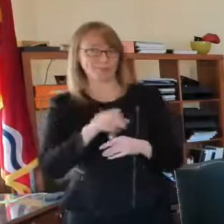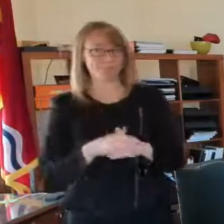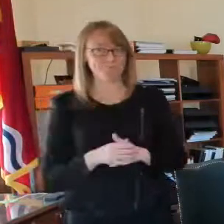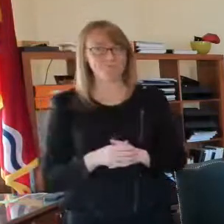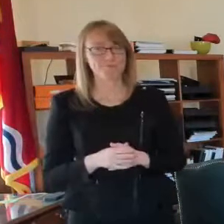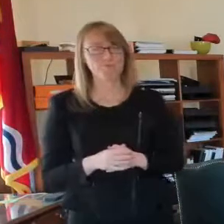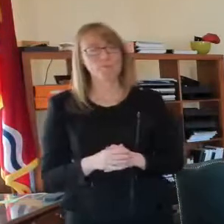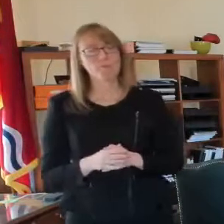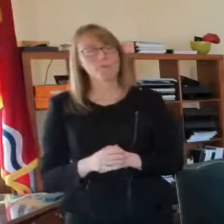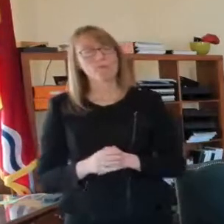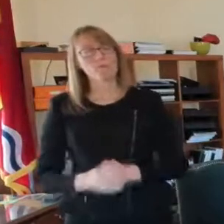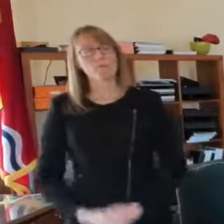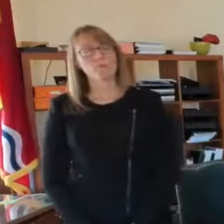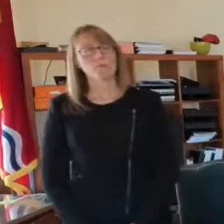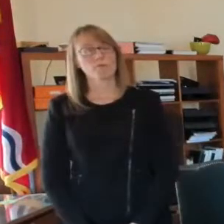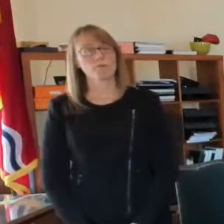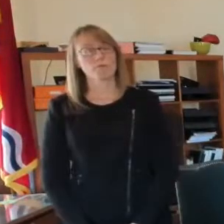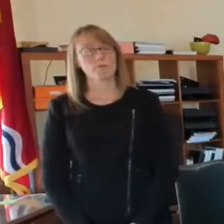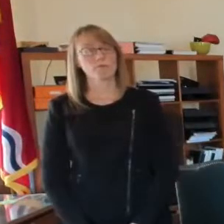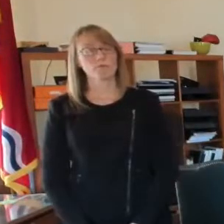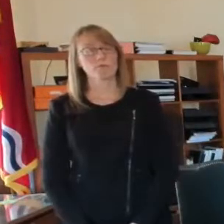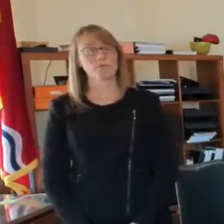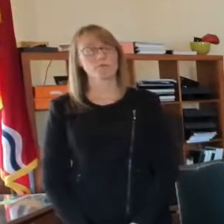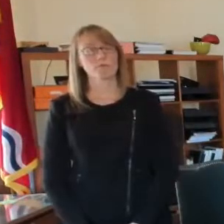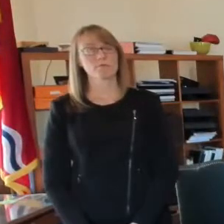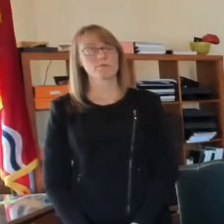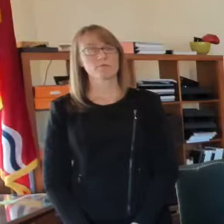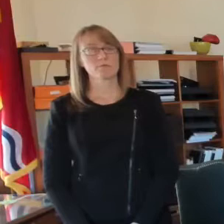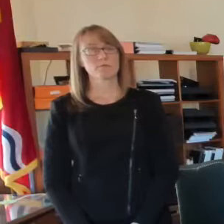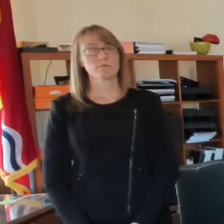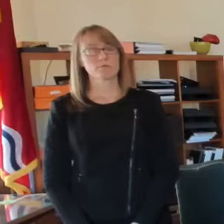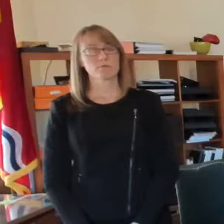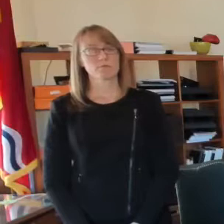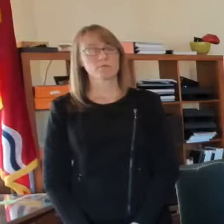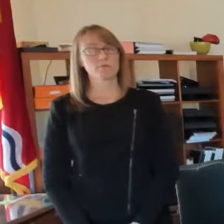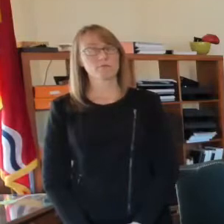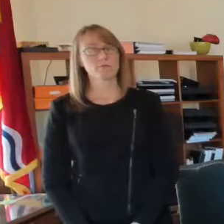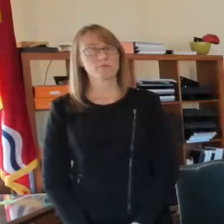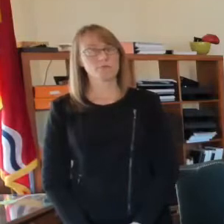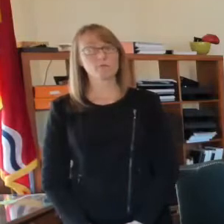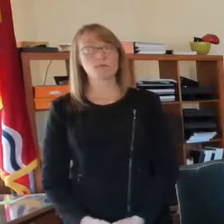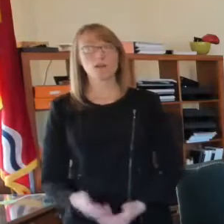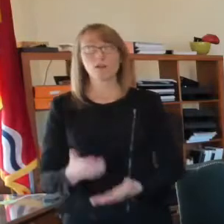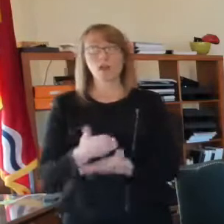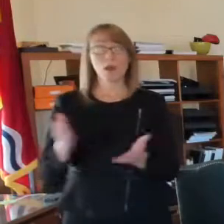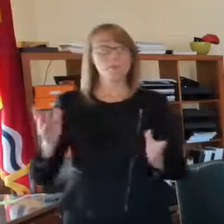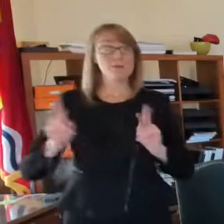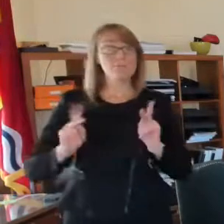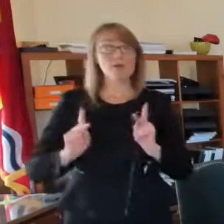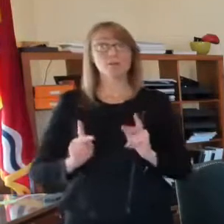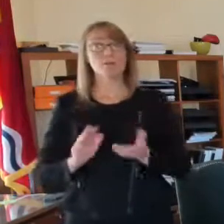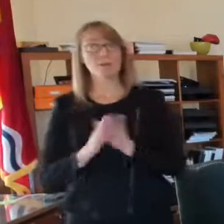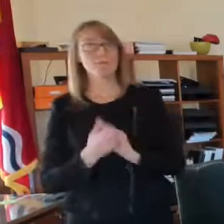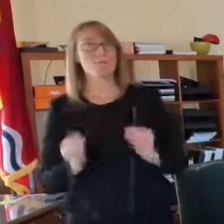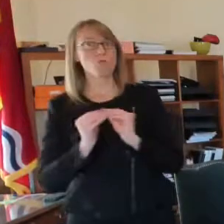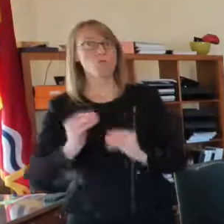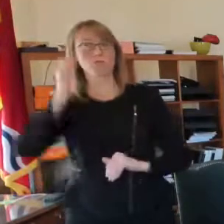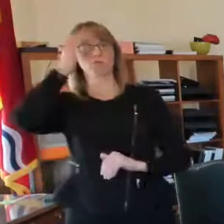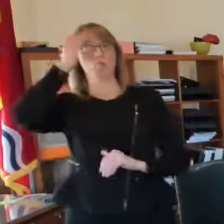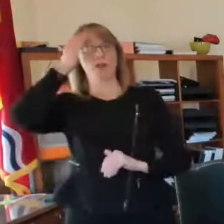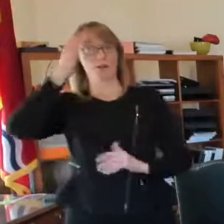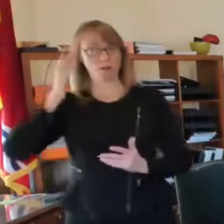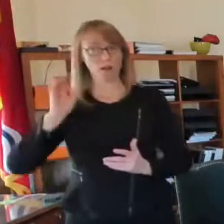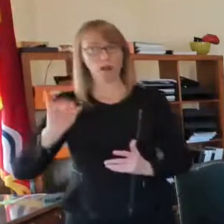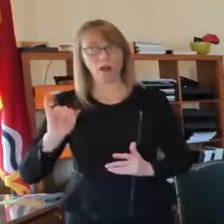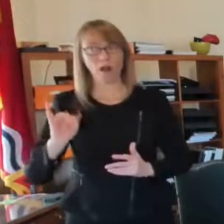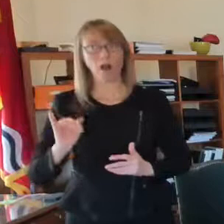the more and more that people have really become conscious about how much of an increase there was and